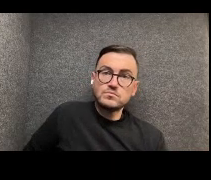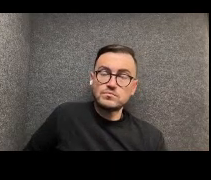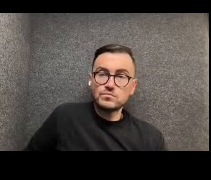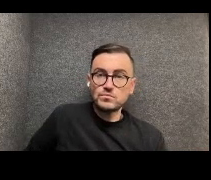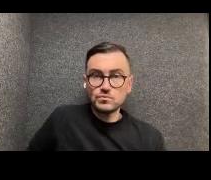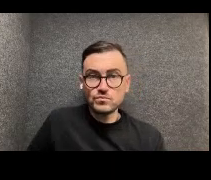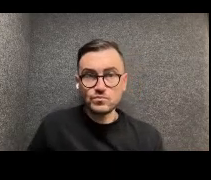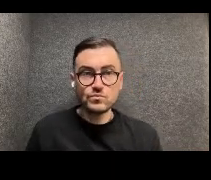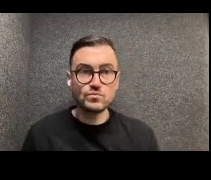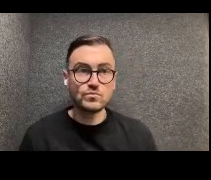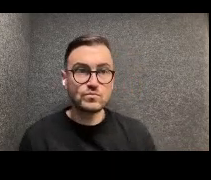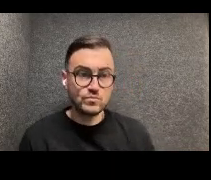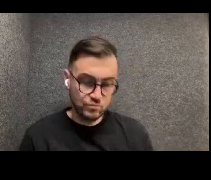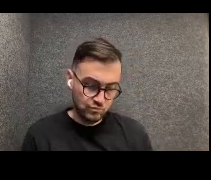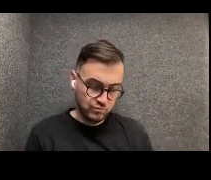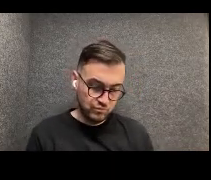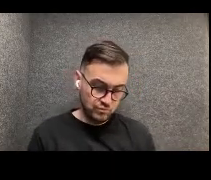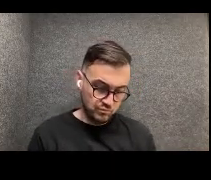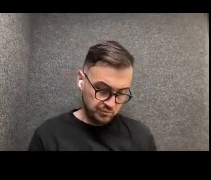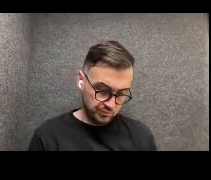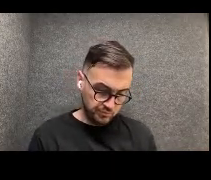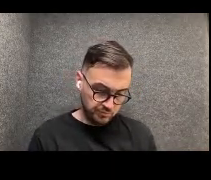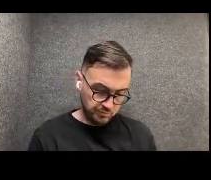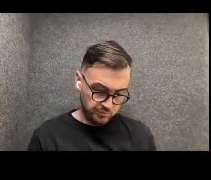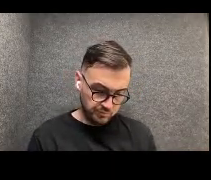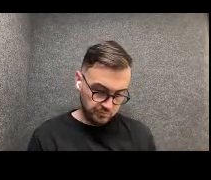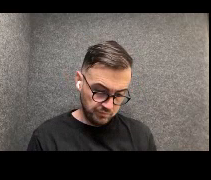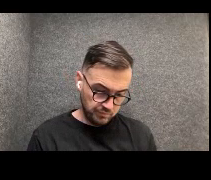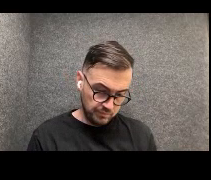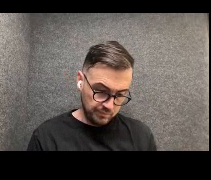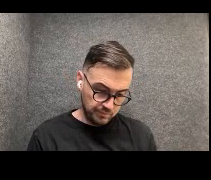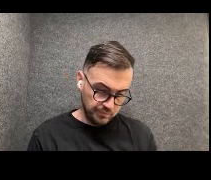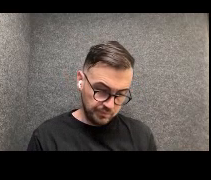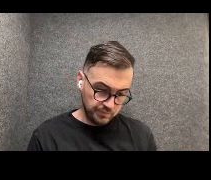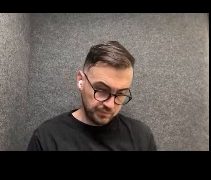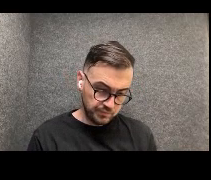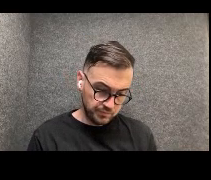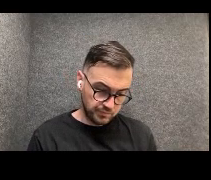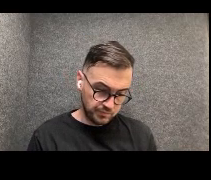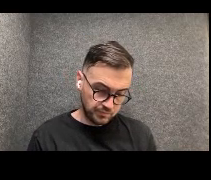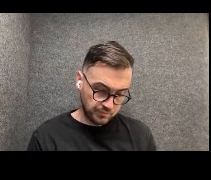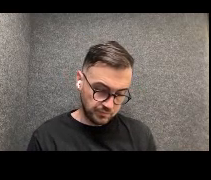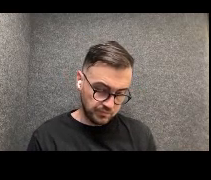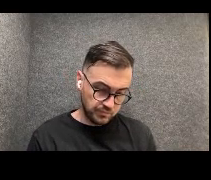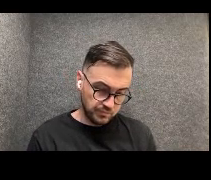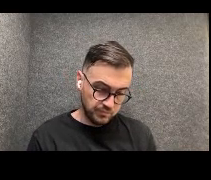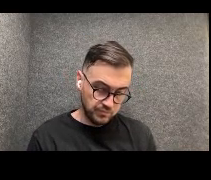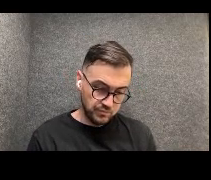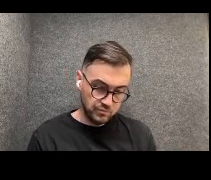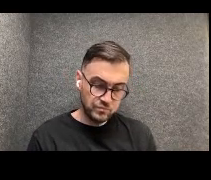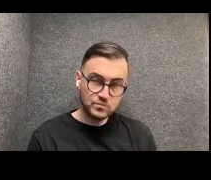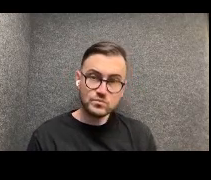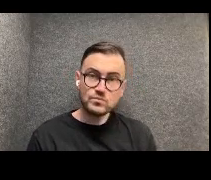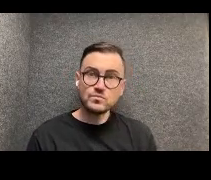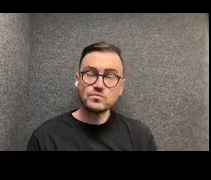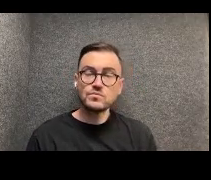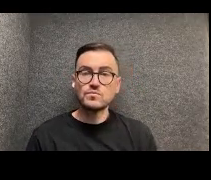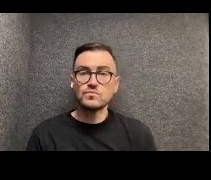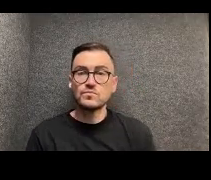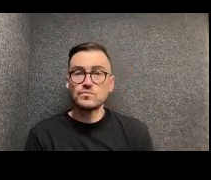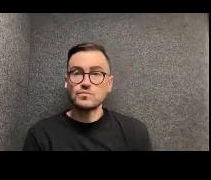So there's no provision was proposed in the NPRM pertaining to APCDs or MPCDs, and thus there